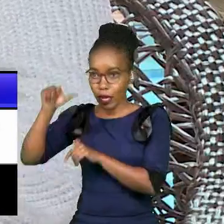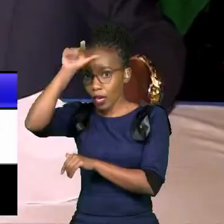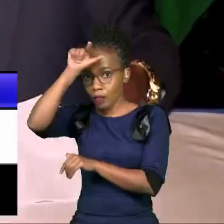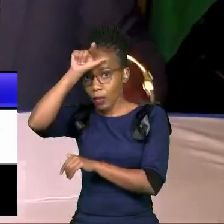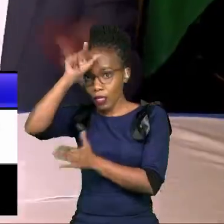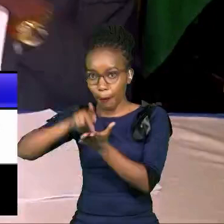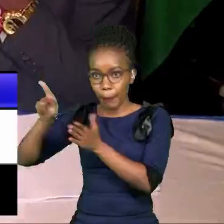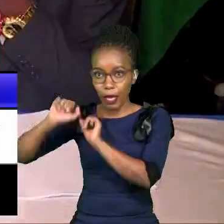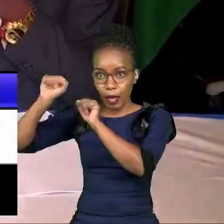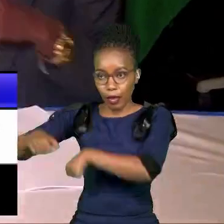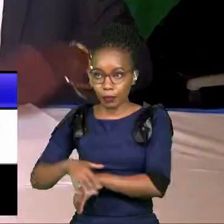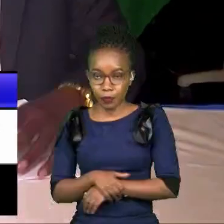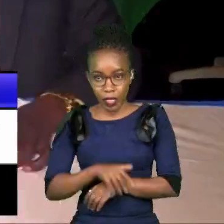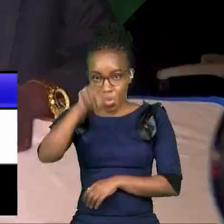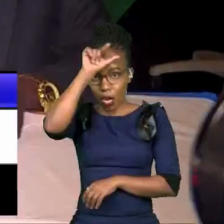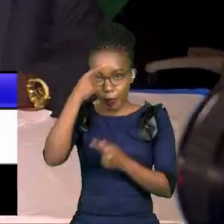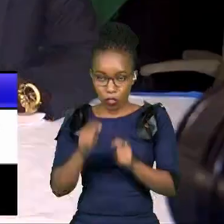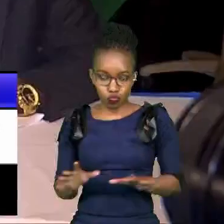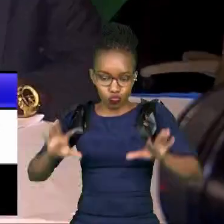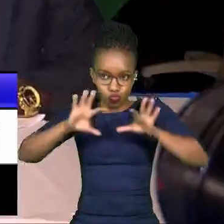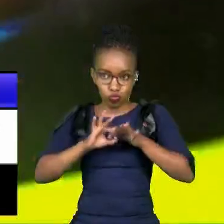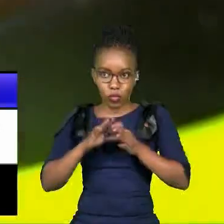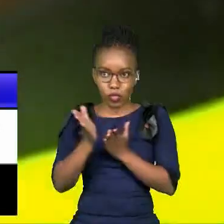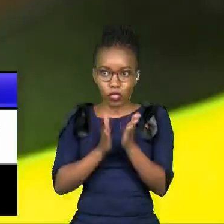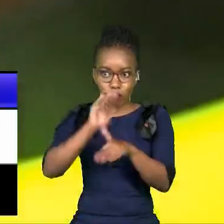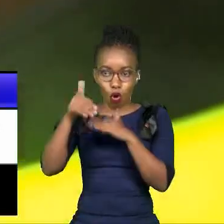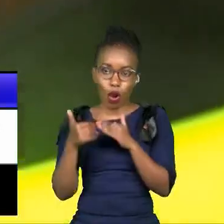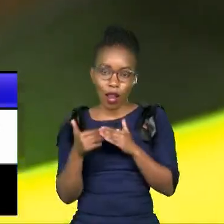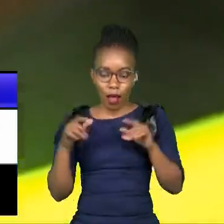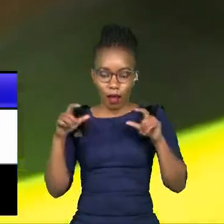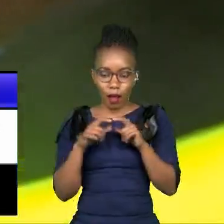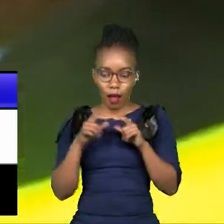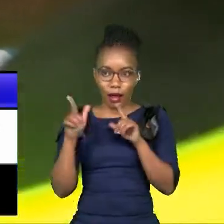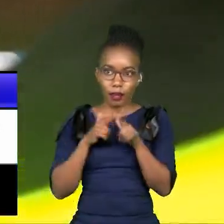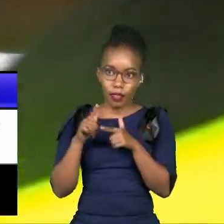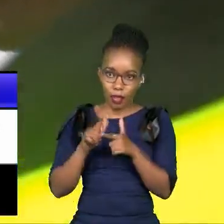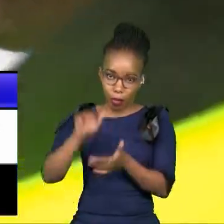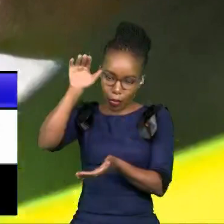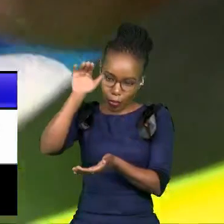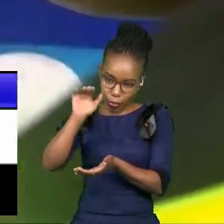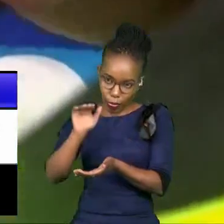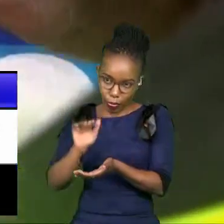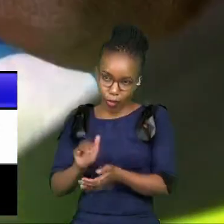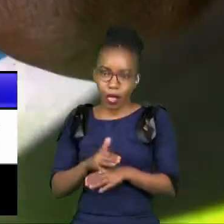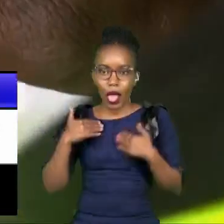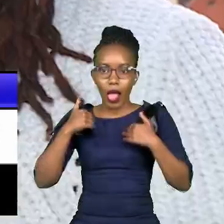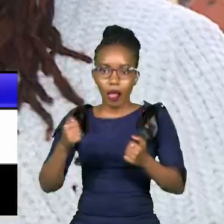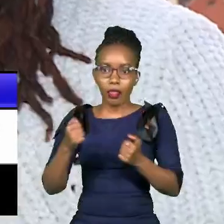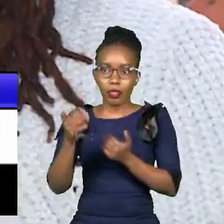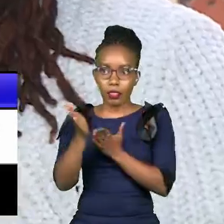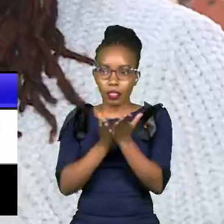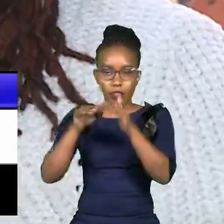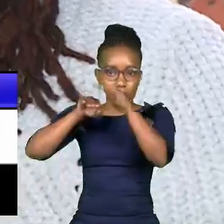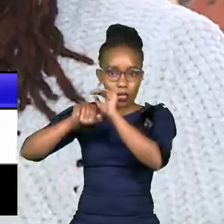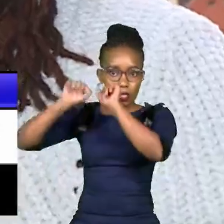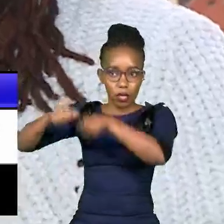subsidize. Efforts by the government to merge all services under the Huduma card is expected to ease the reach of health services. If